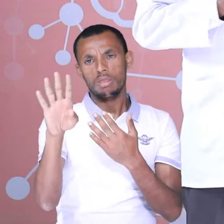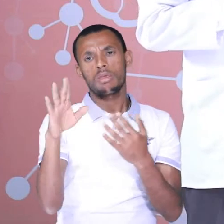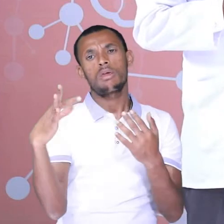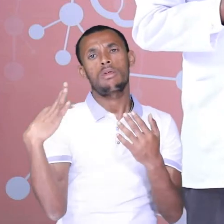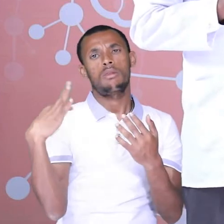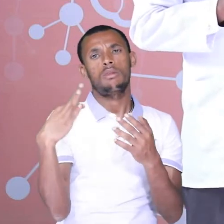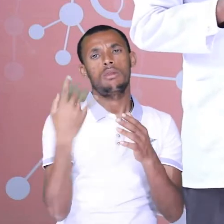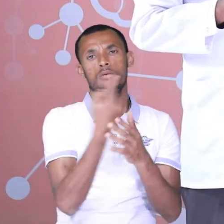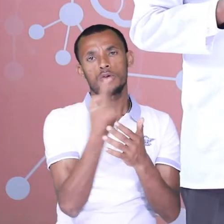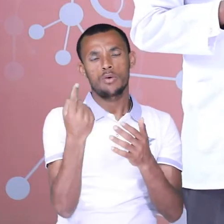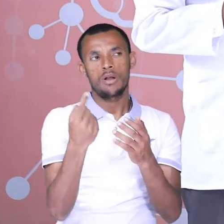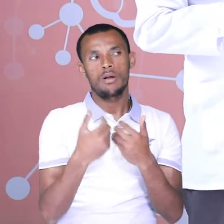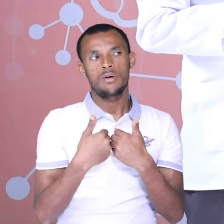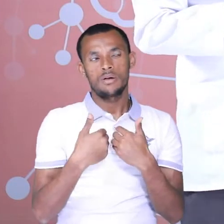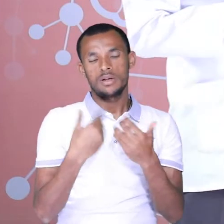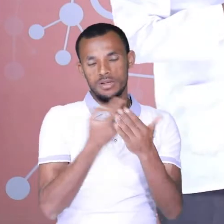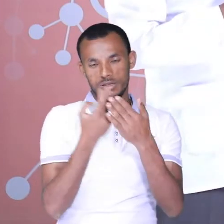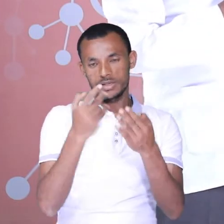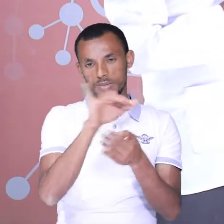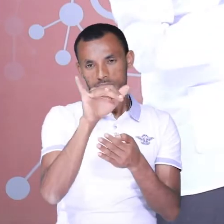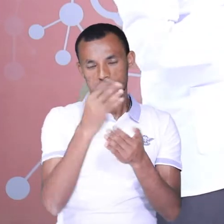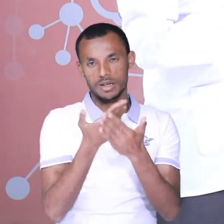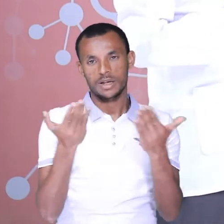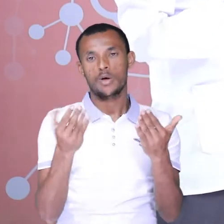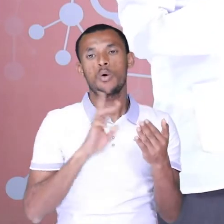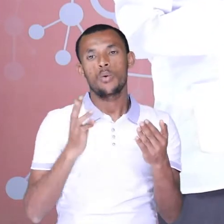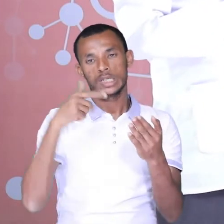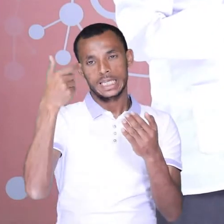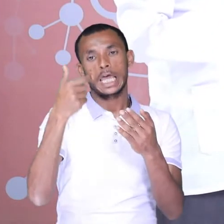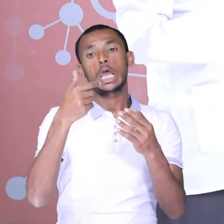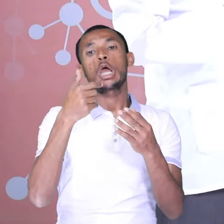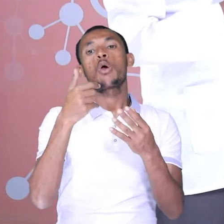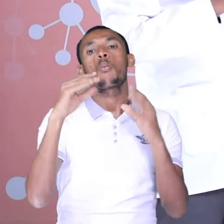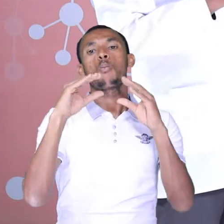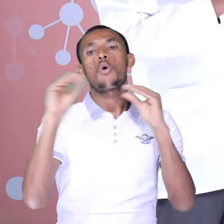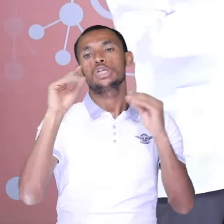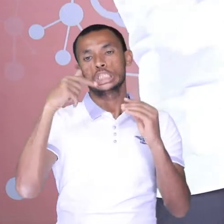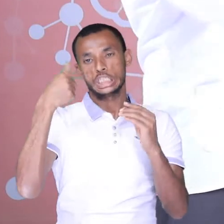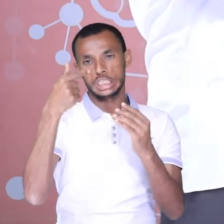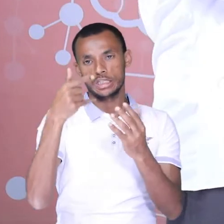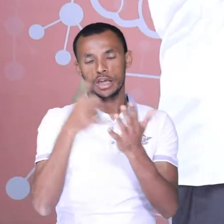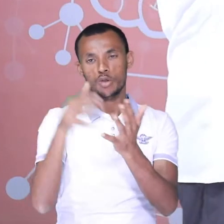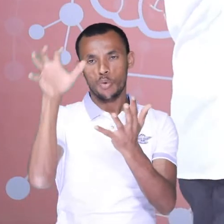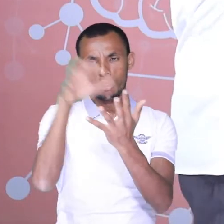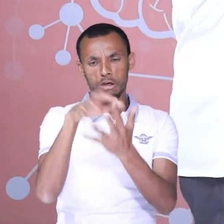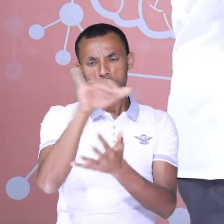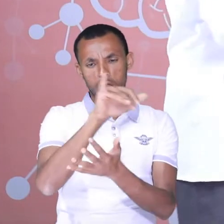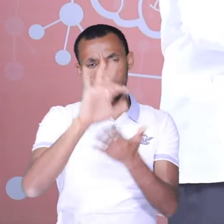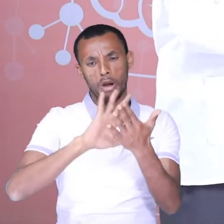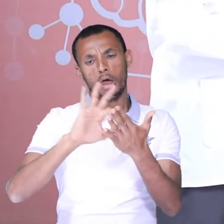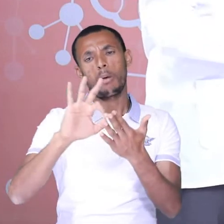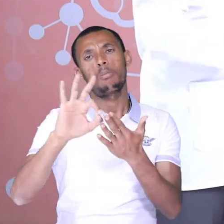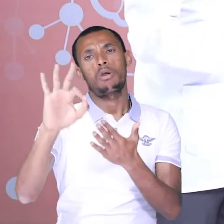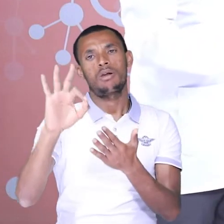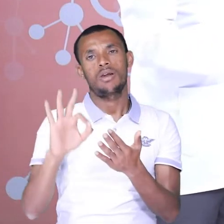individual items. Like this one, we say mole, it contains the same number of